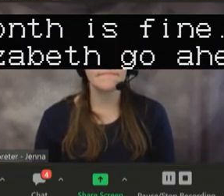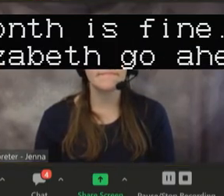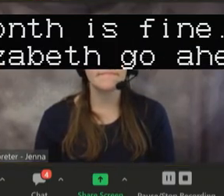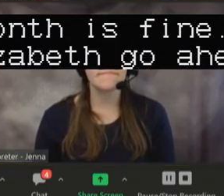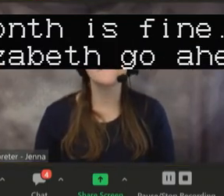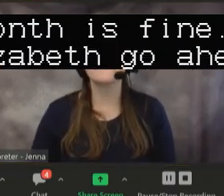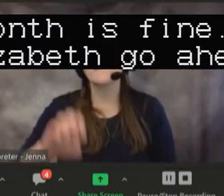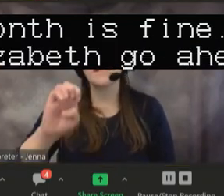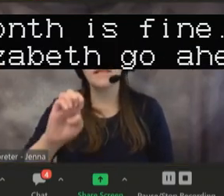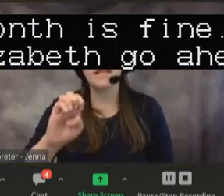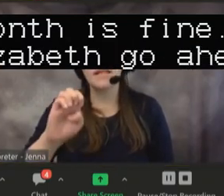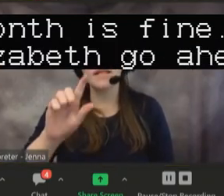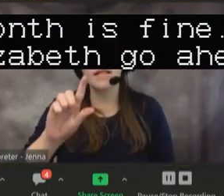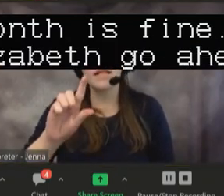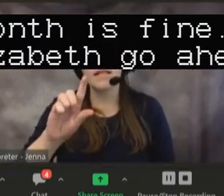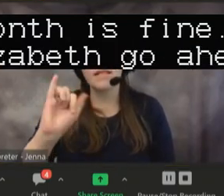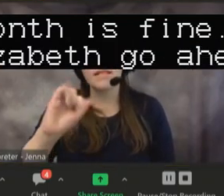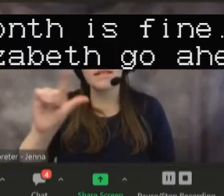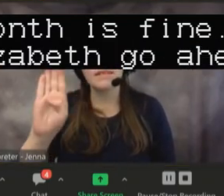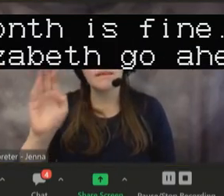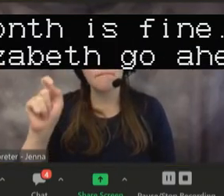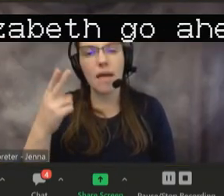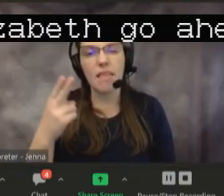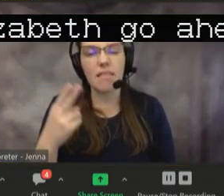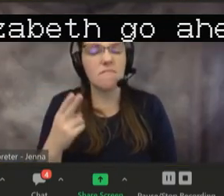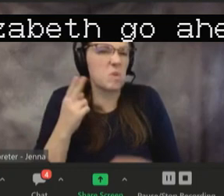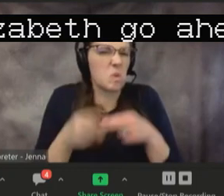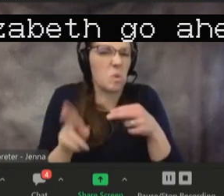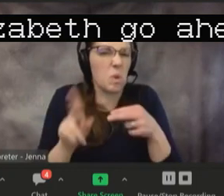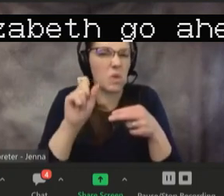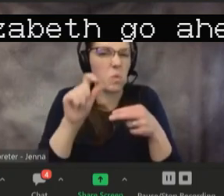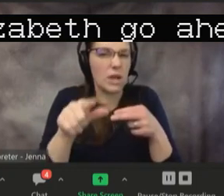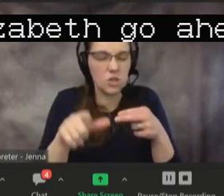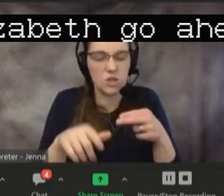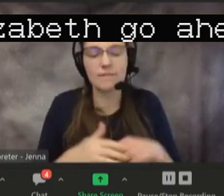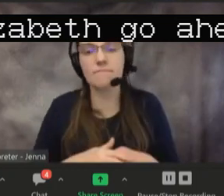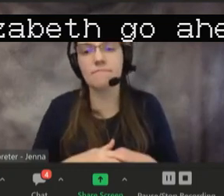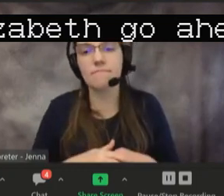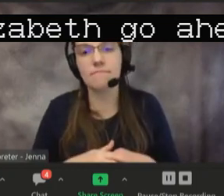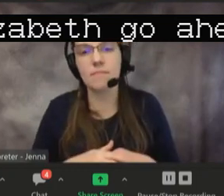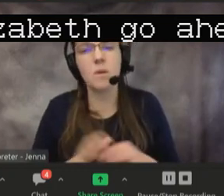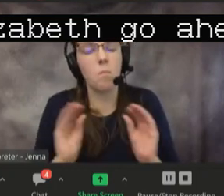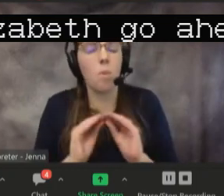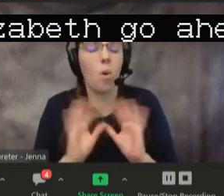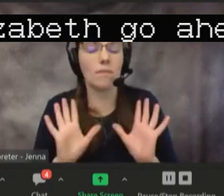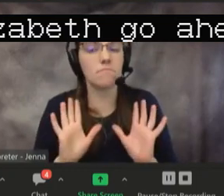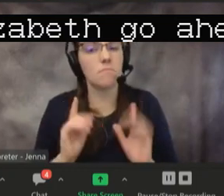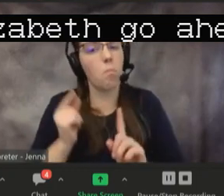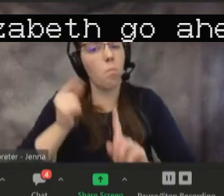Yes, I had a quick question. It's more point of order, but